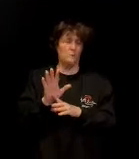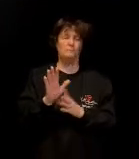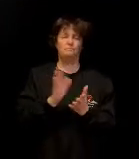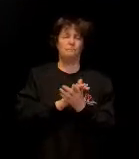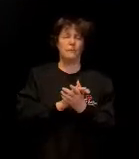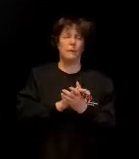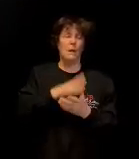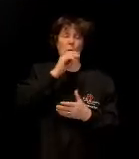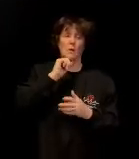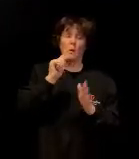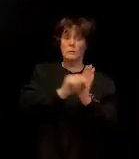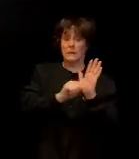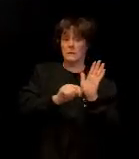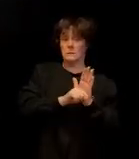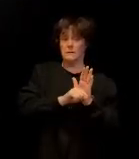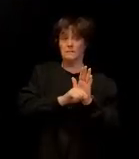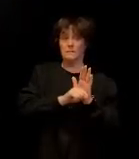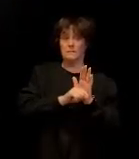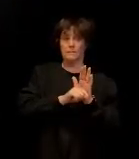in the Old Testament,